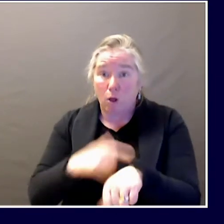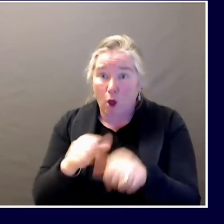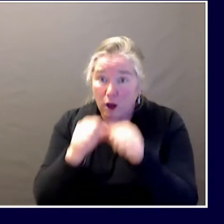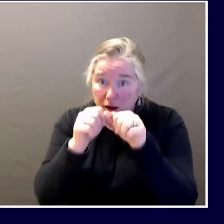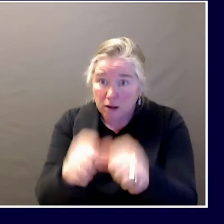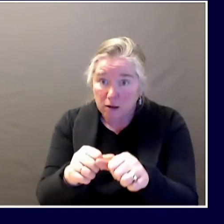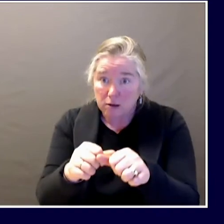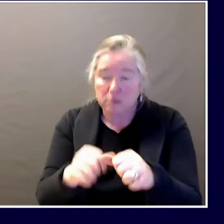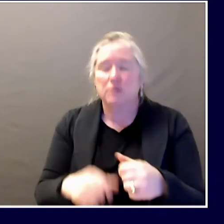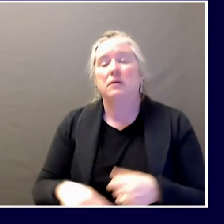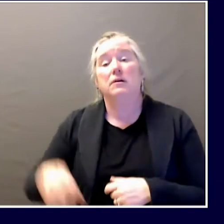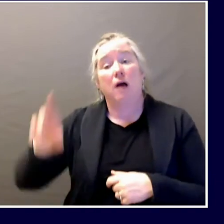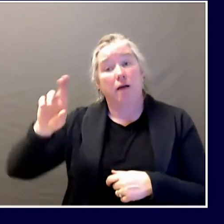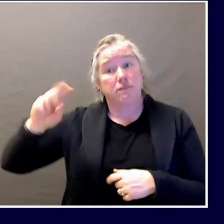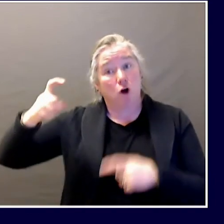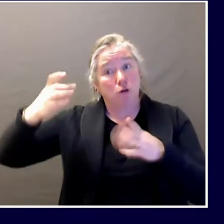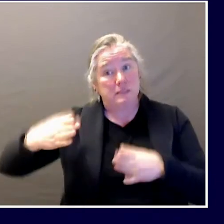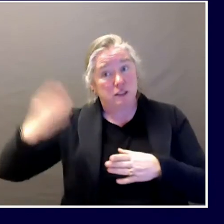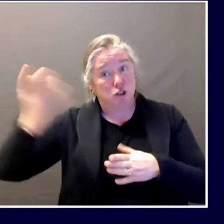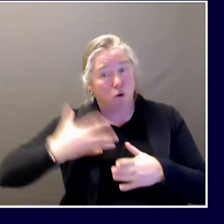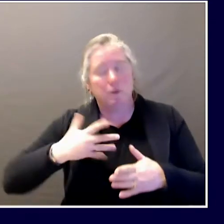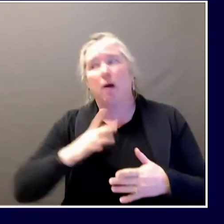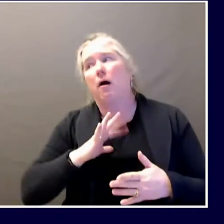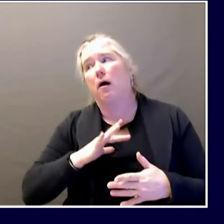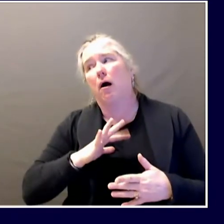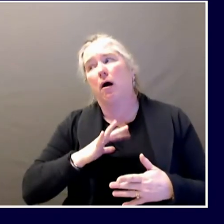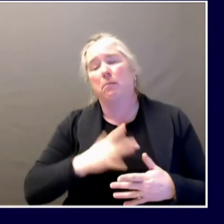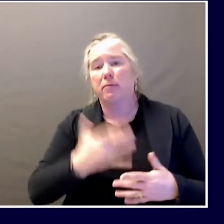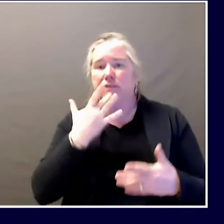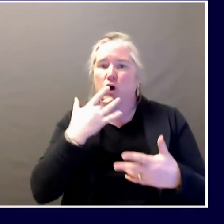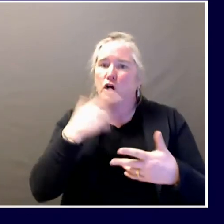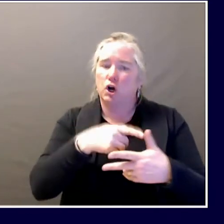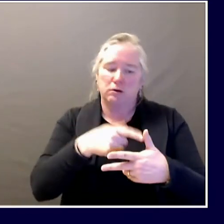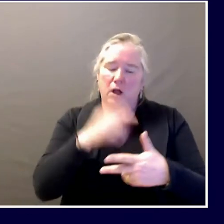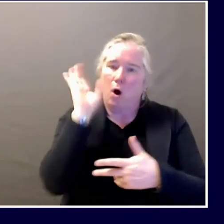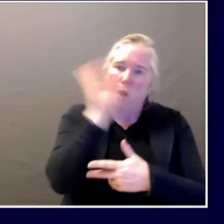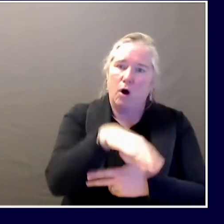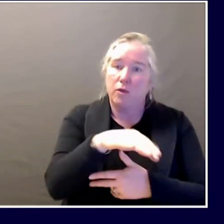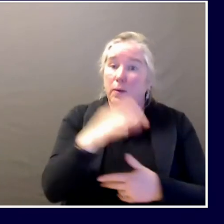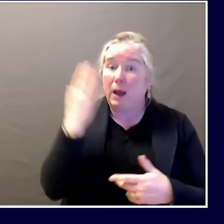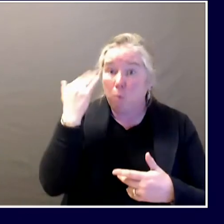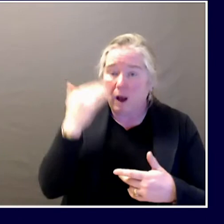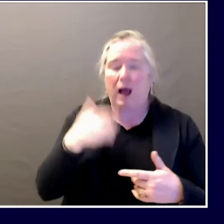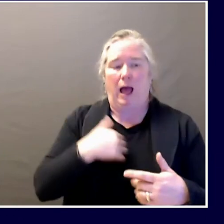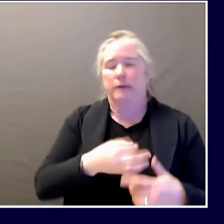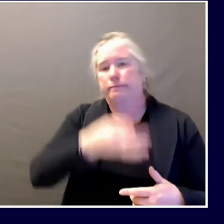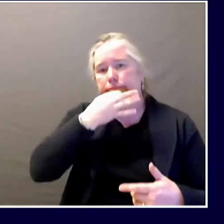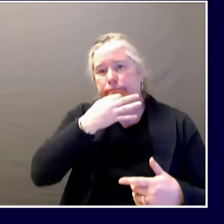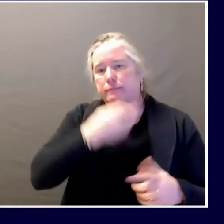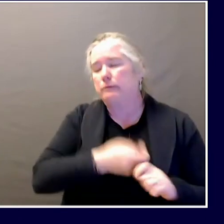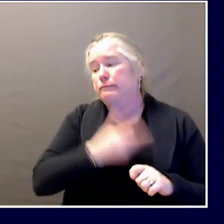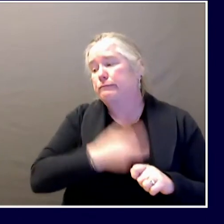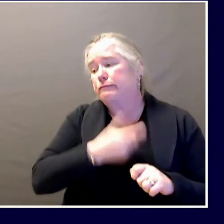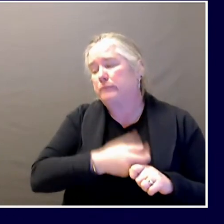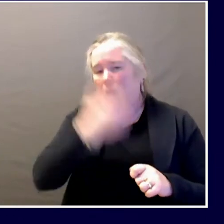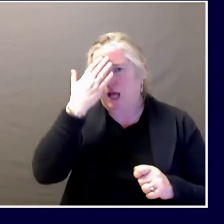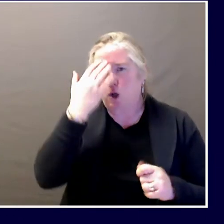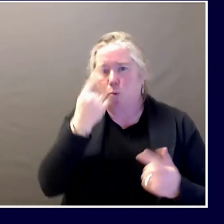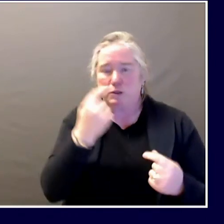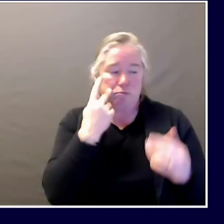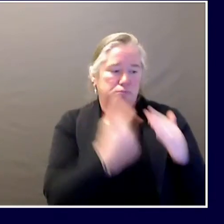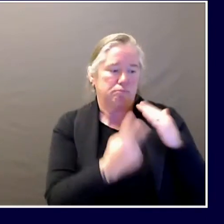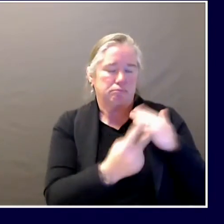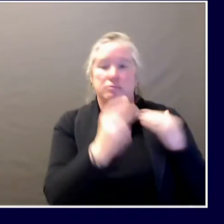the pharmacy and administration process. So right now, as you've noted yourself with respect to flu vaccines, most folks don't ask